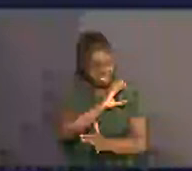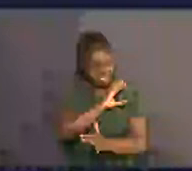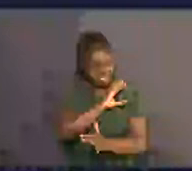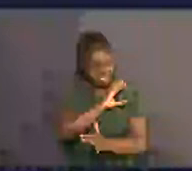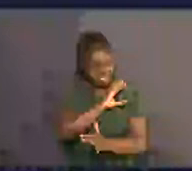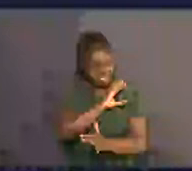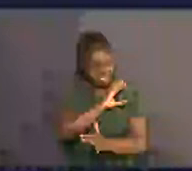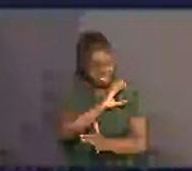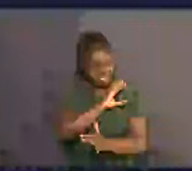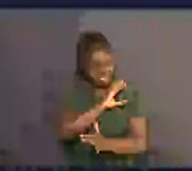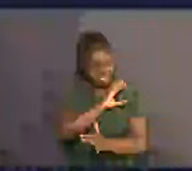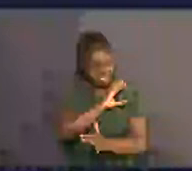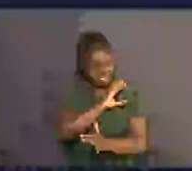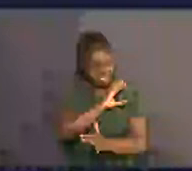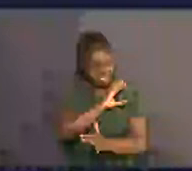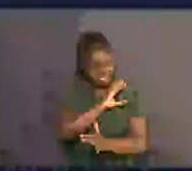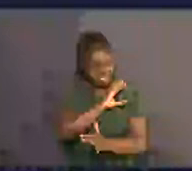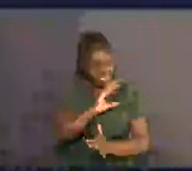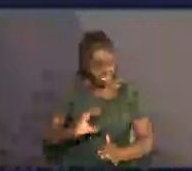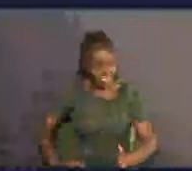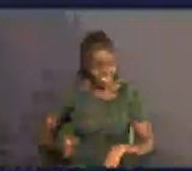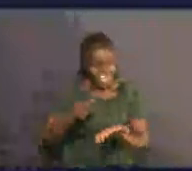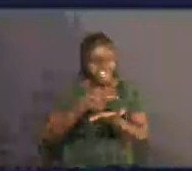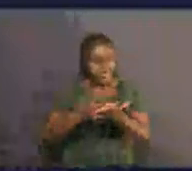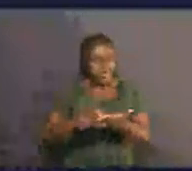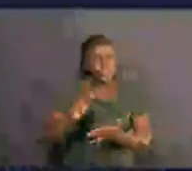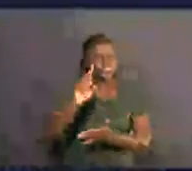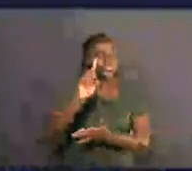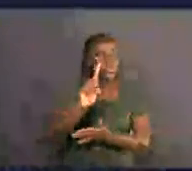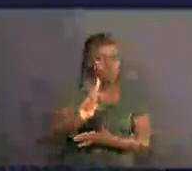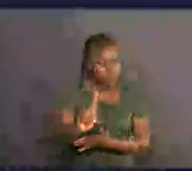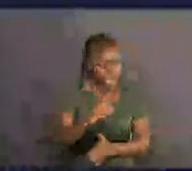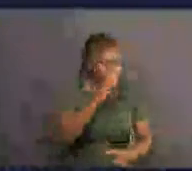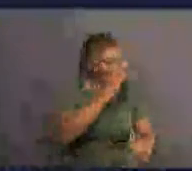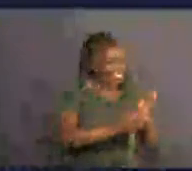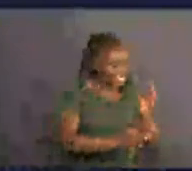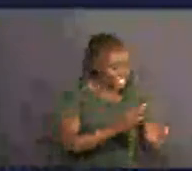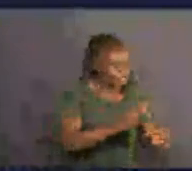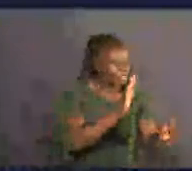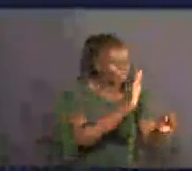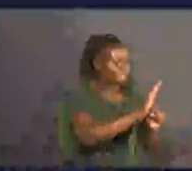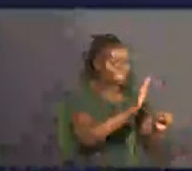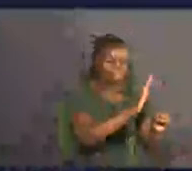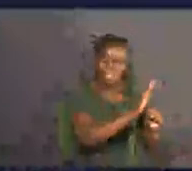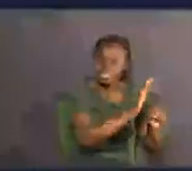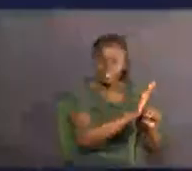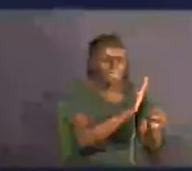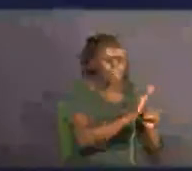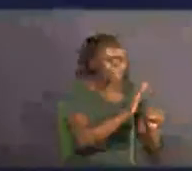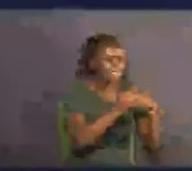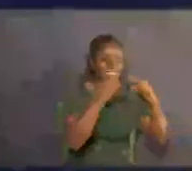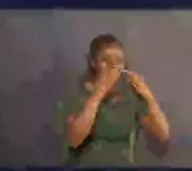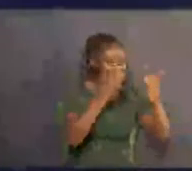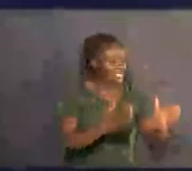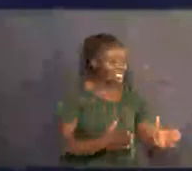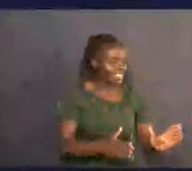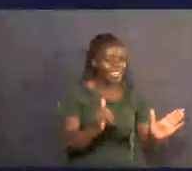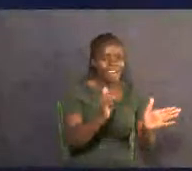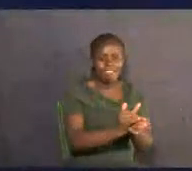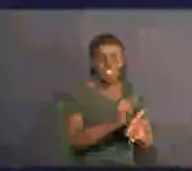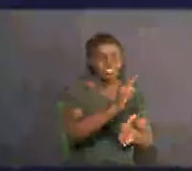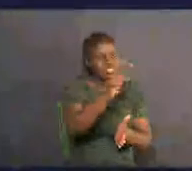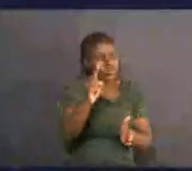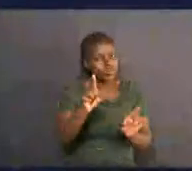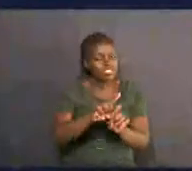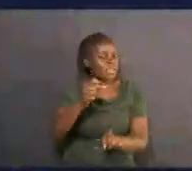Christ? While the righteousness of one should justify many sinners. And that is you and me.